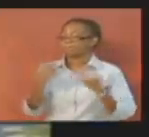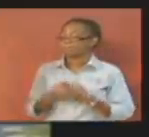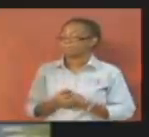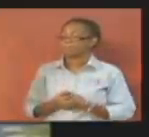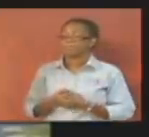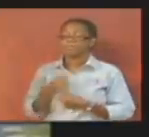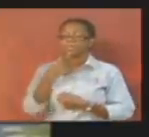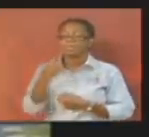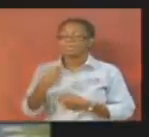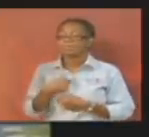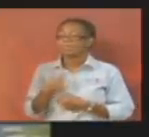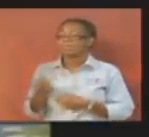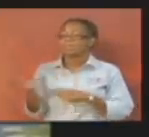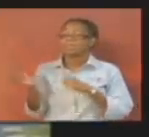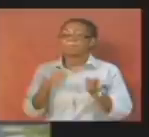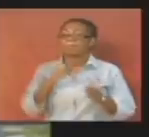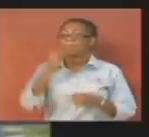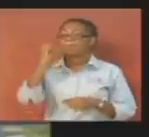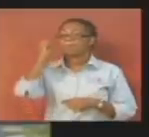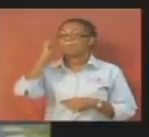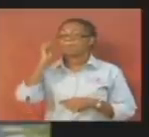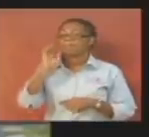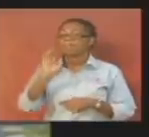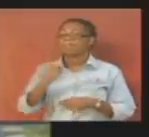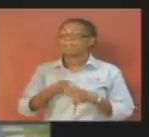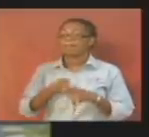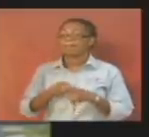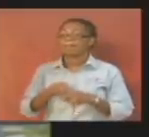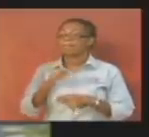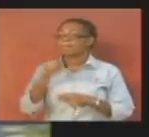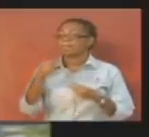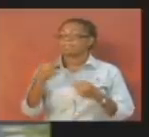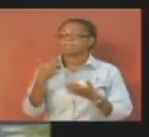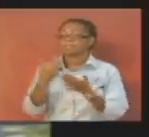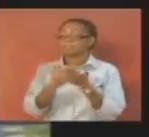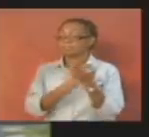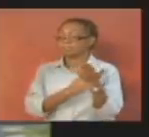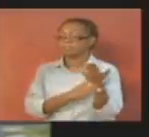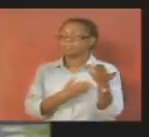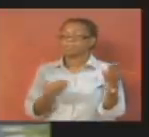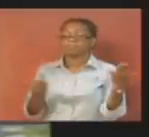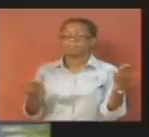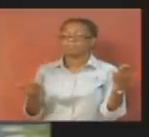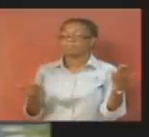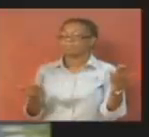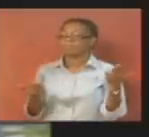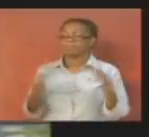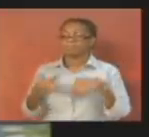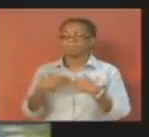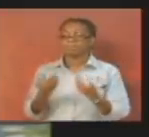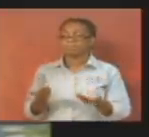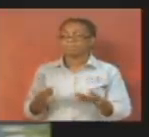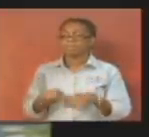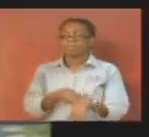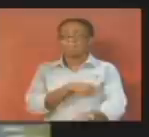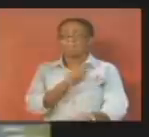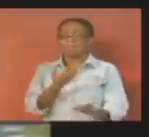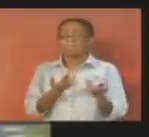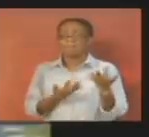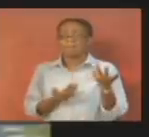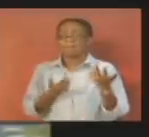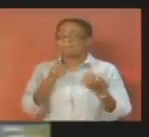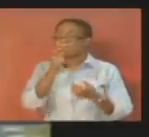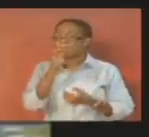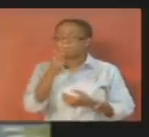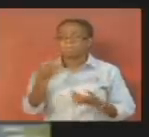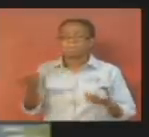is not on the list, and she hasn't gotten it. How long do you wait? Who do you approach if you need to address a situation like